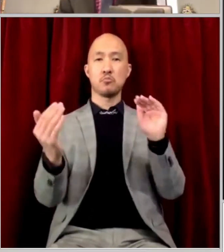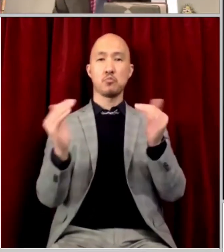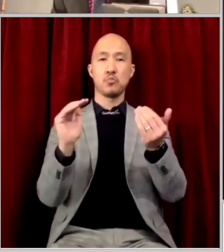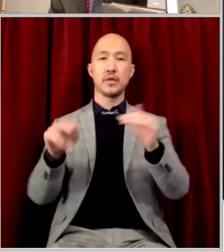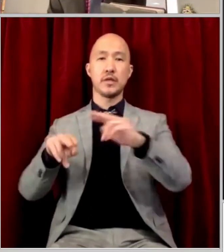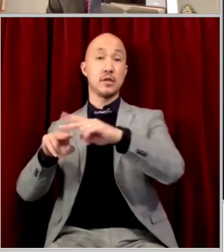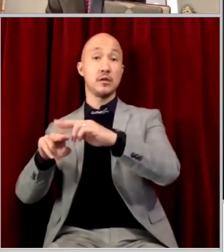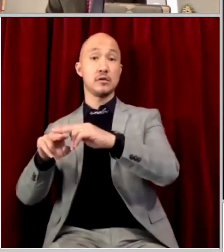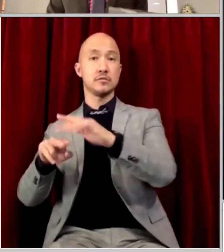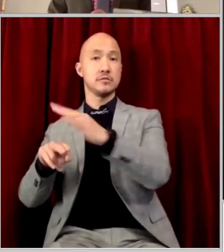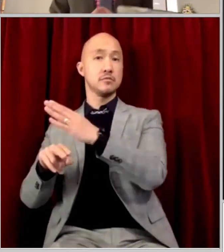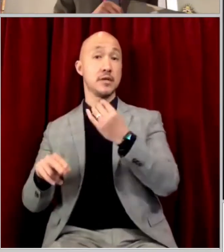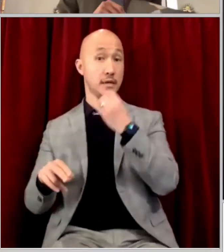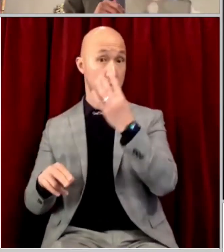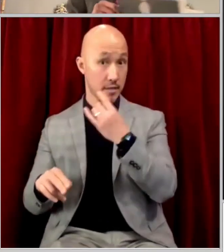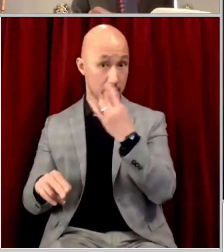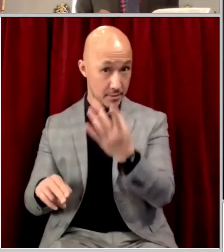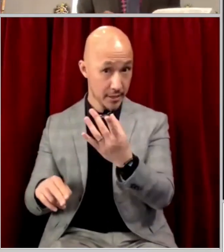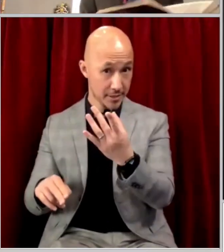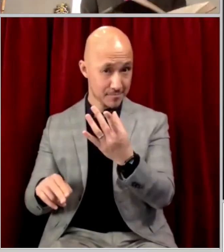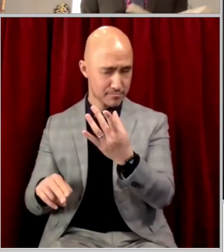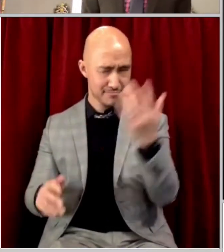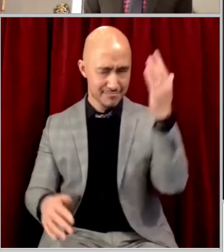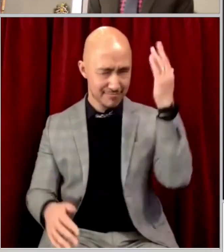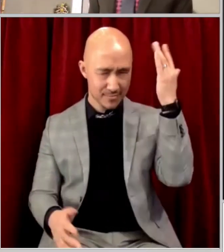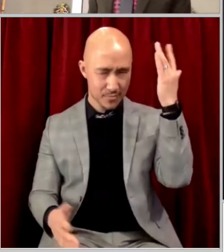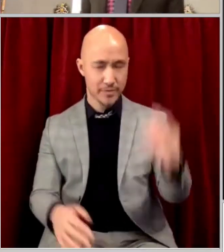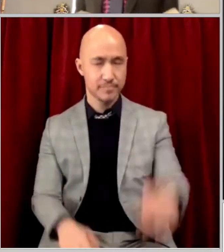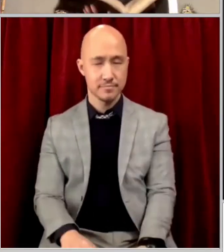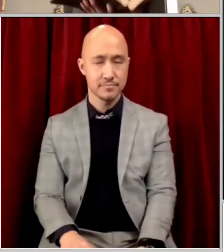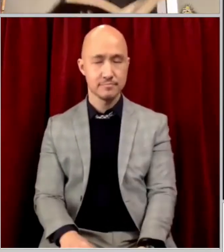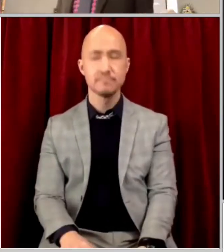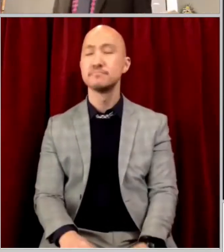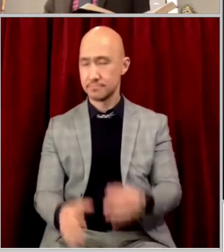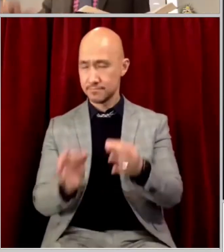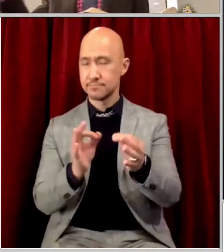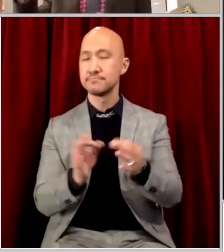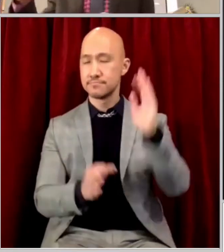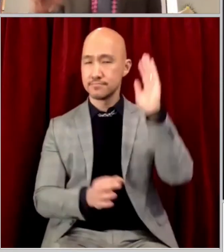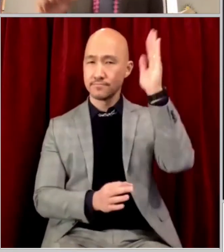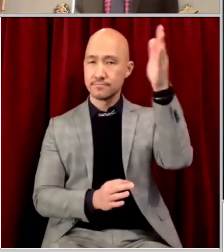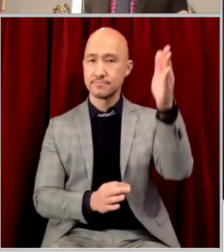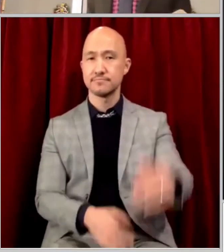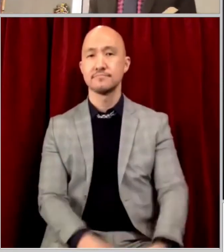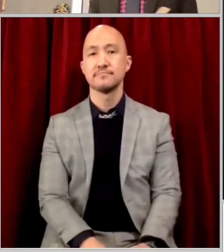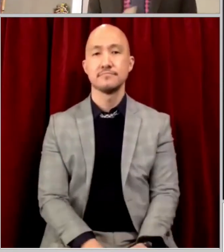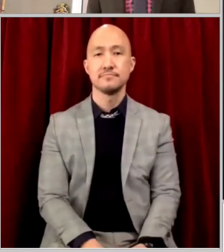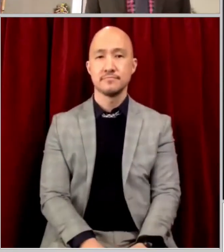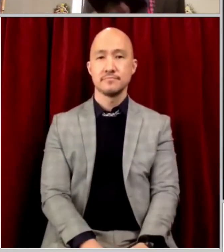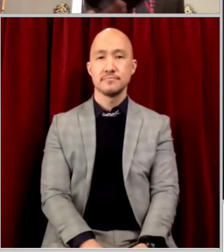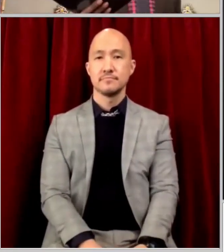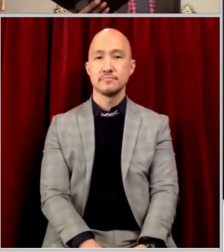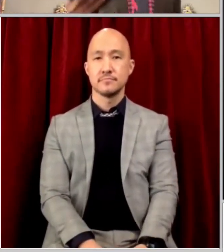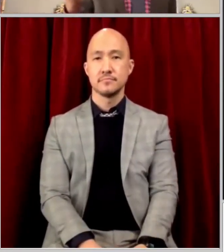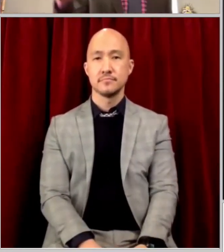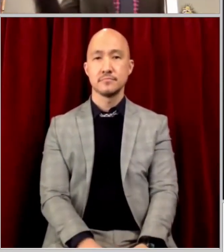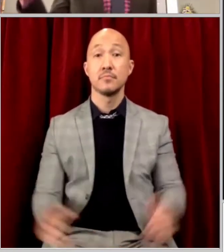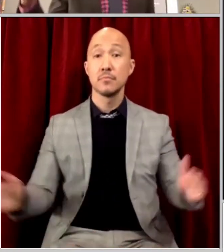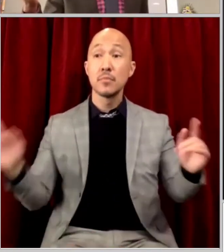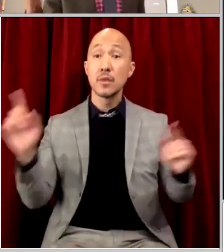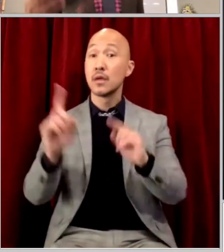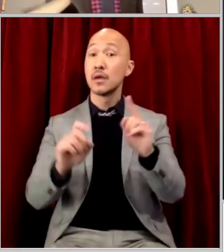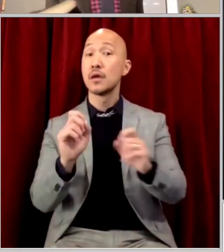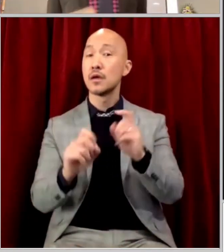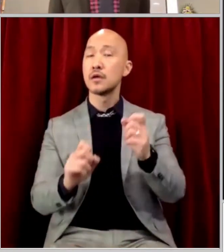13 to 16. I will ask you to turn with me, to swipe with me, whatever you're doing today to be in the Word.